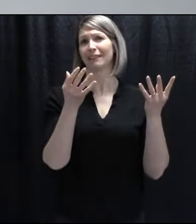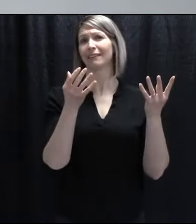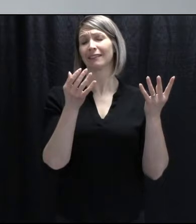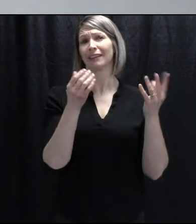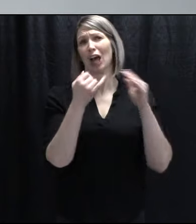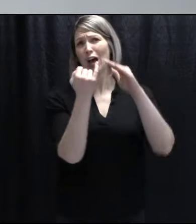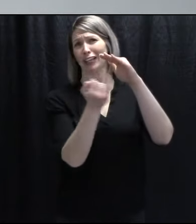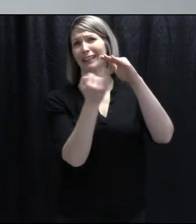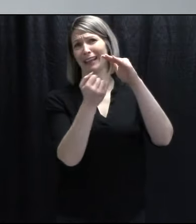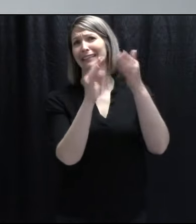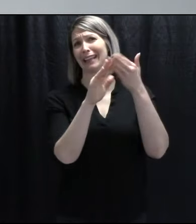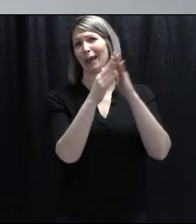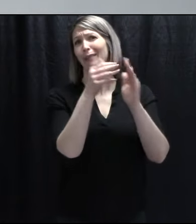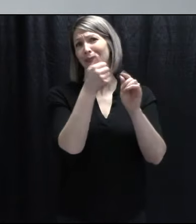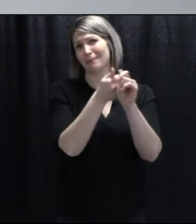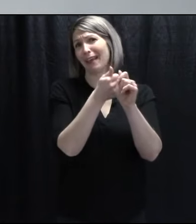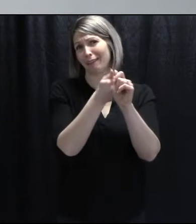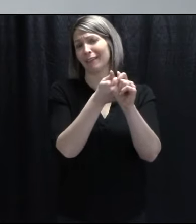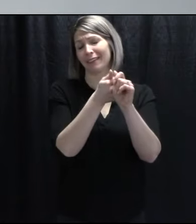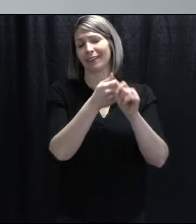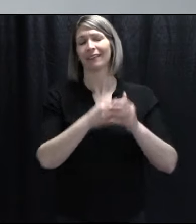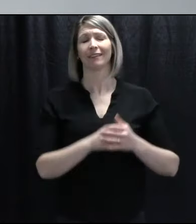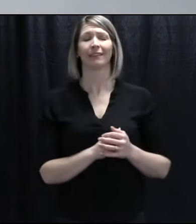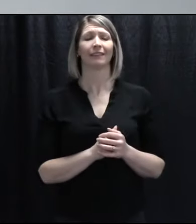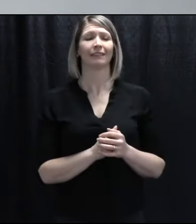municipal kind of centers for regions.